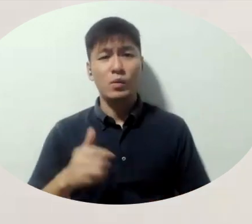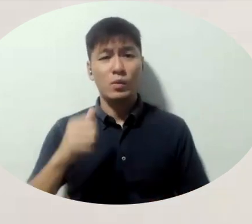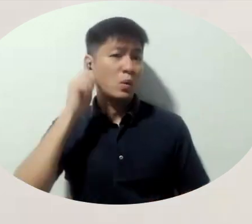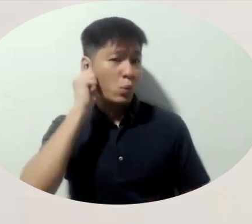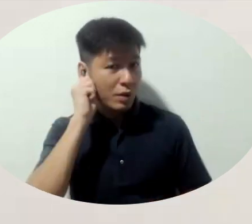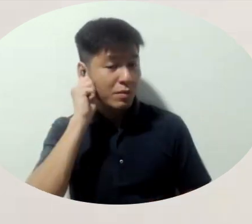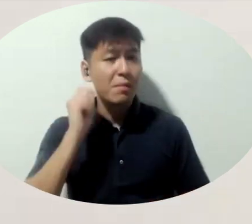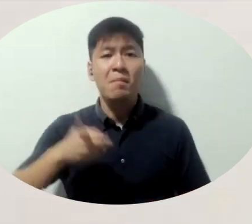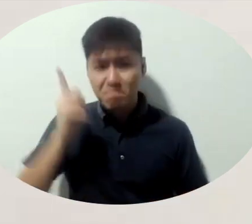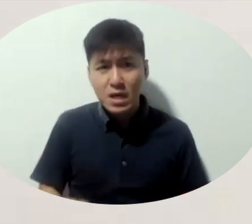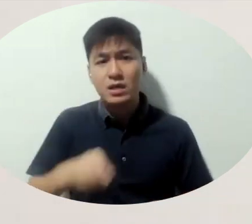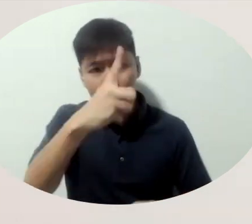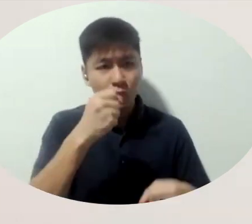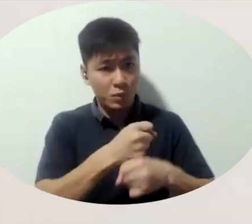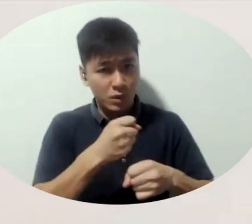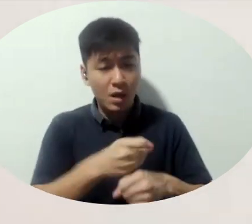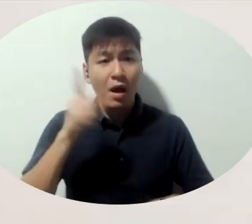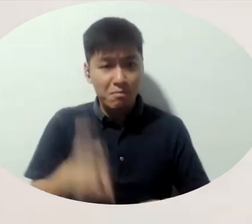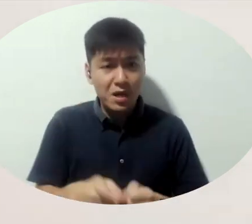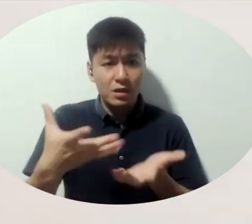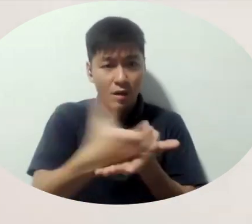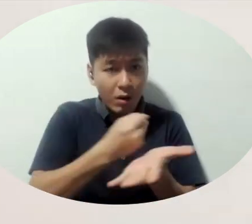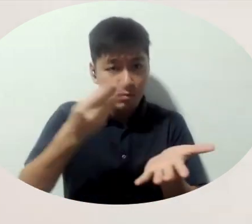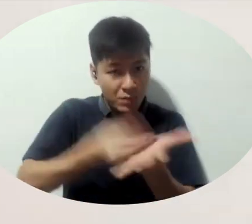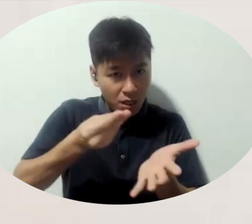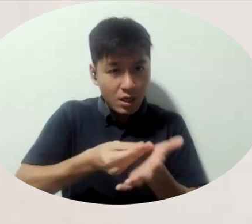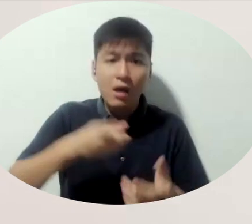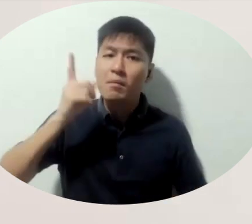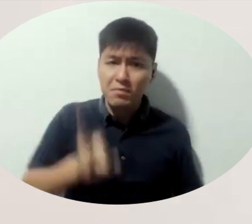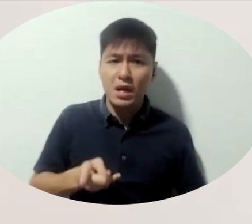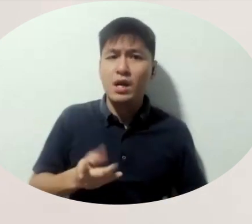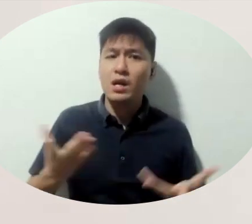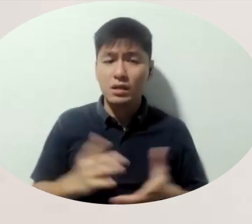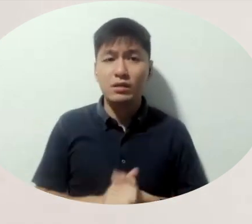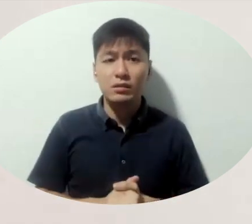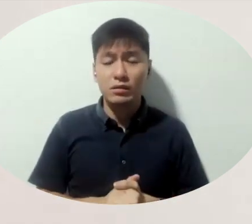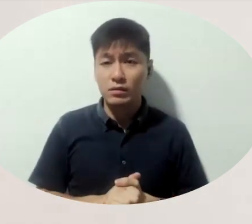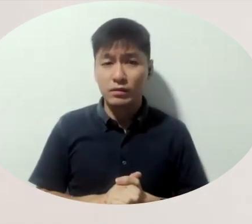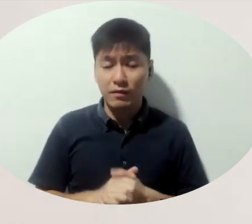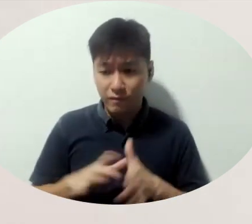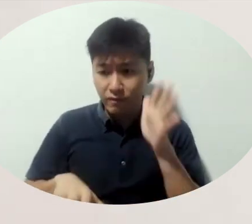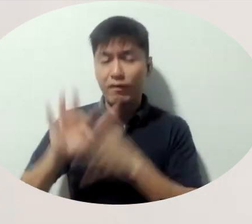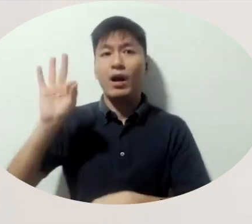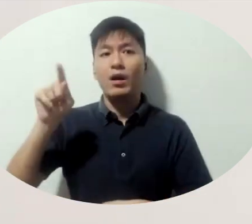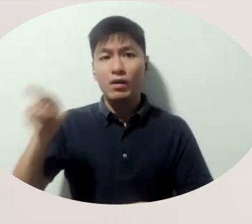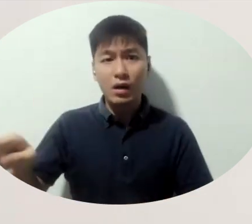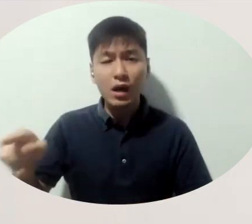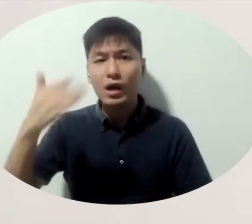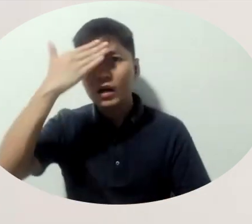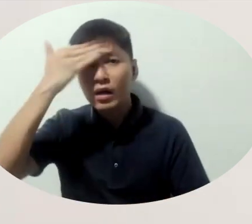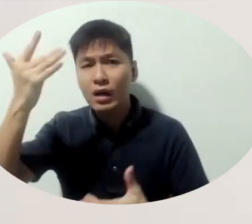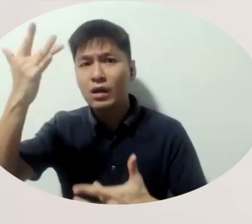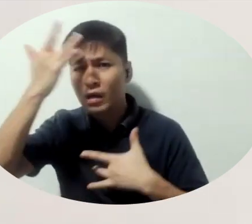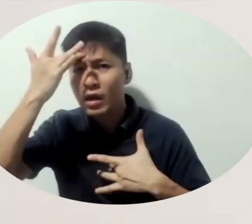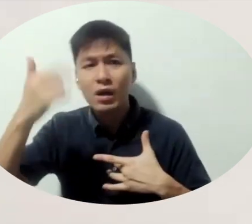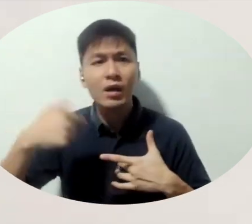you become a care partner, many of us will end our career because of social expectation, gender expectation, and